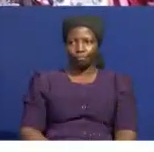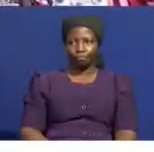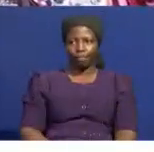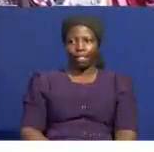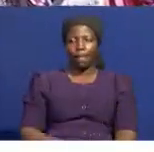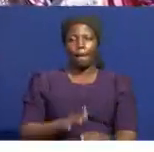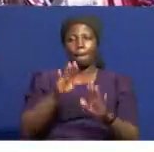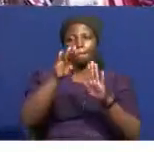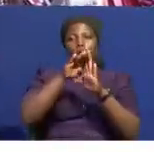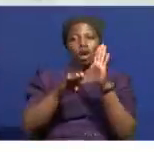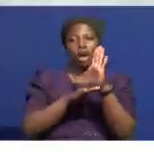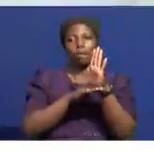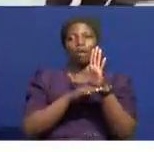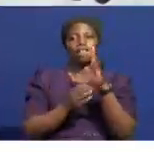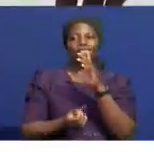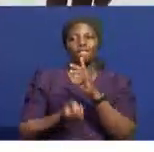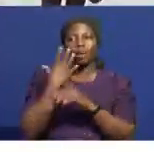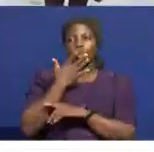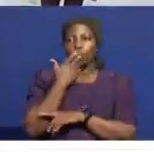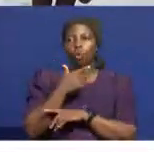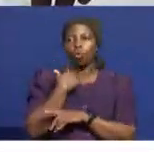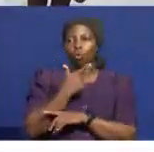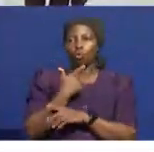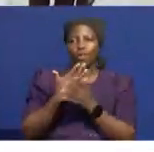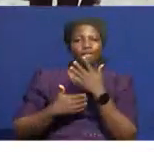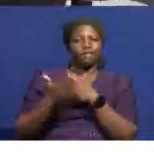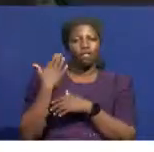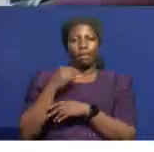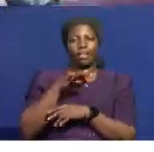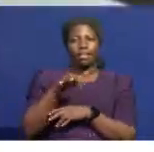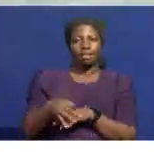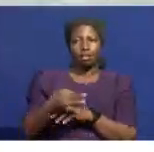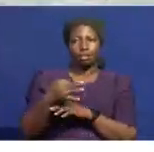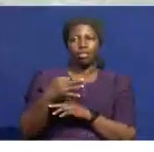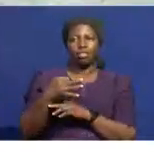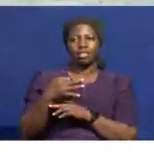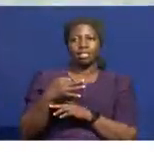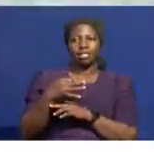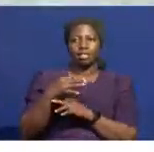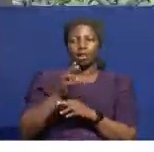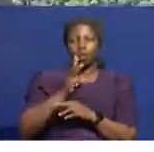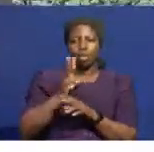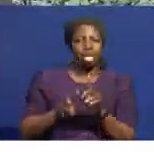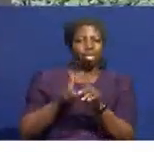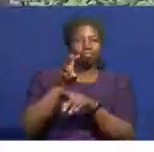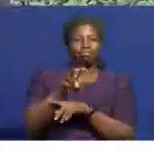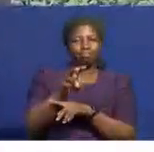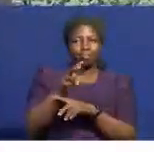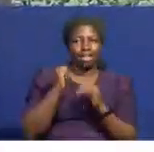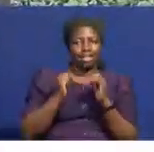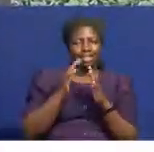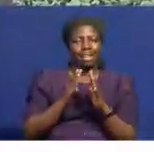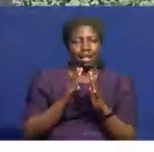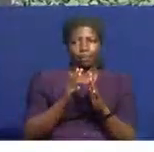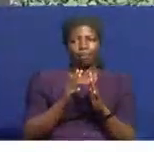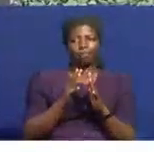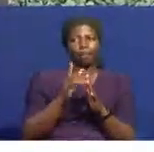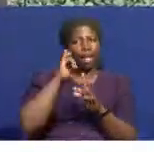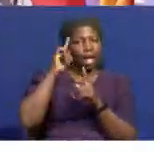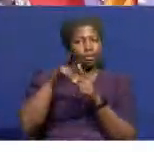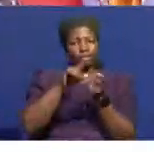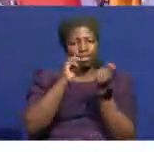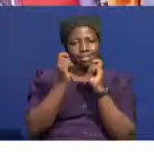The program, founded by former 3,000-meter steeplechase runner Irene Limika, seeks to change the livelihood of communities living in arid areas